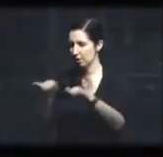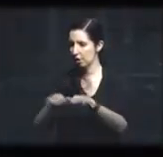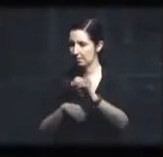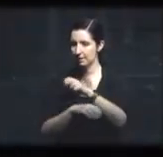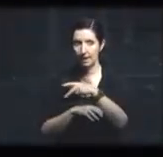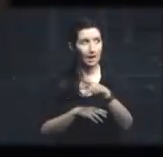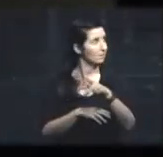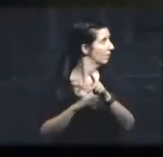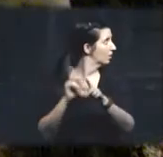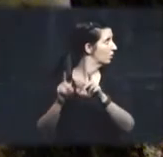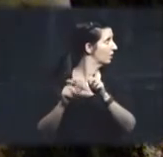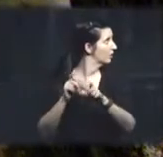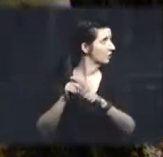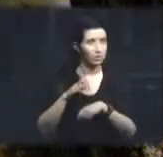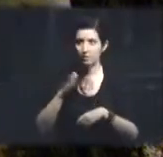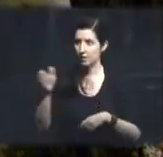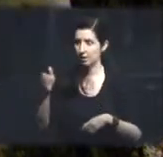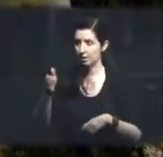question over here.